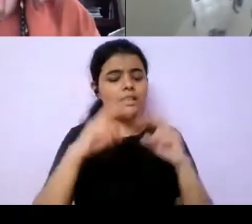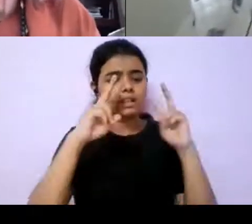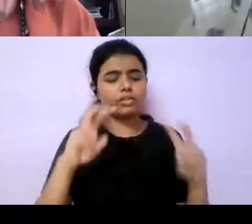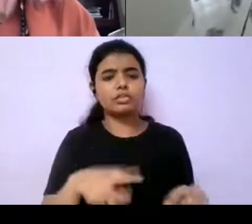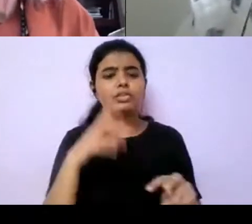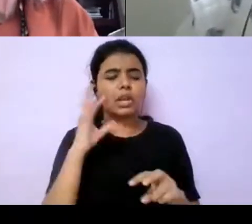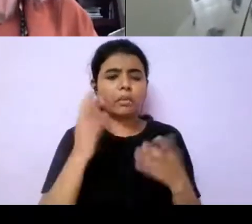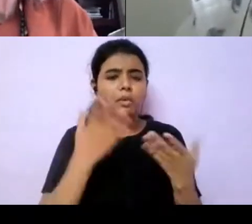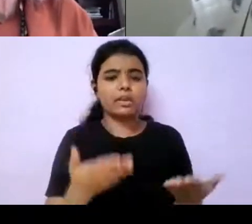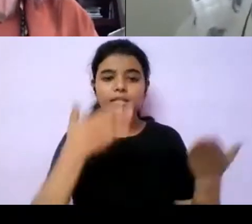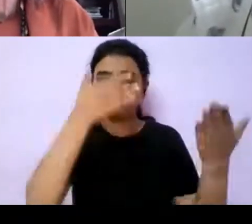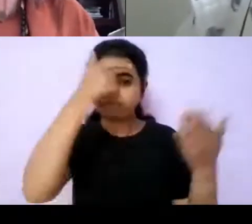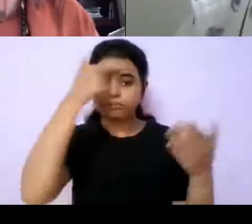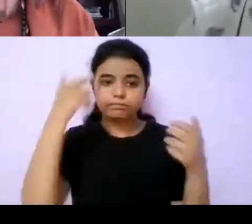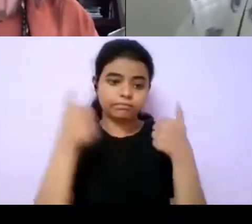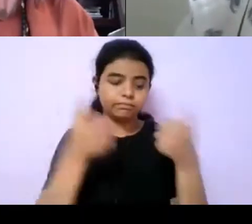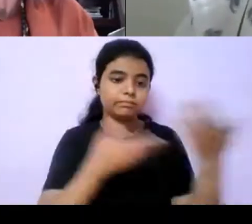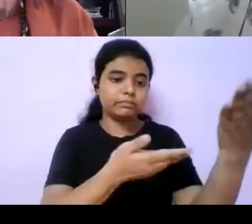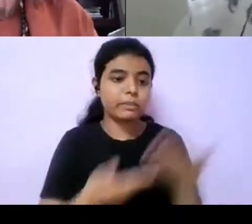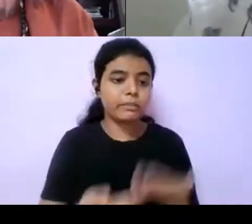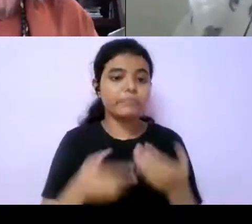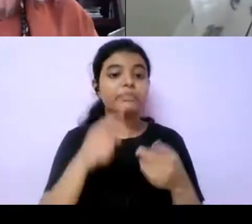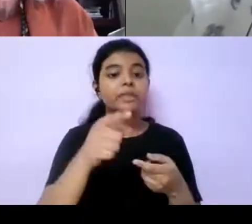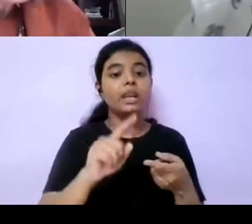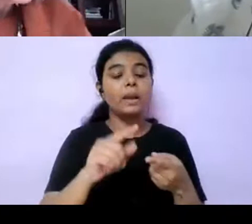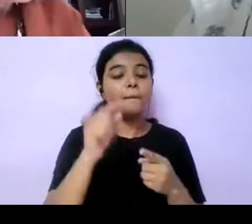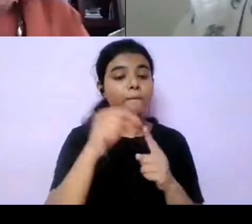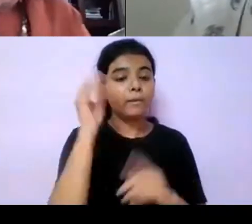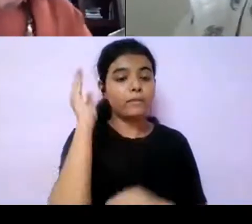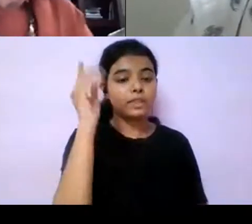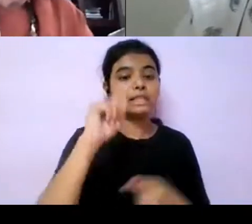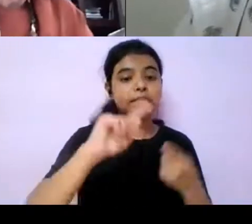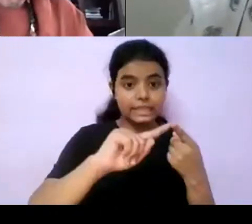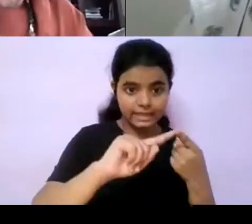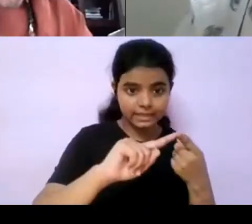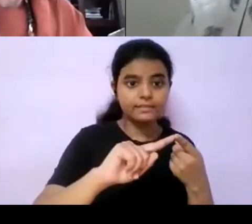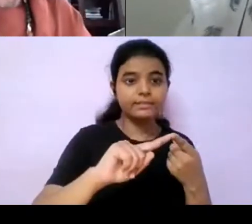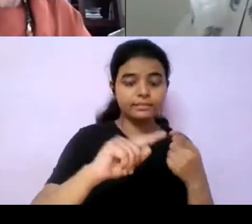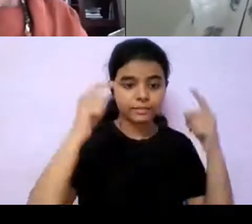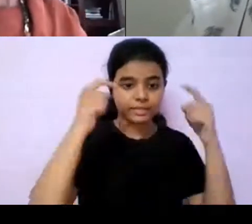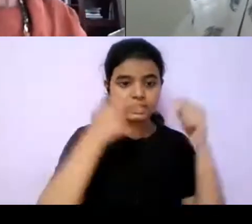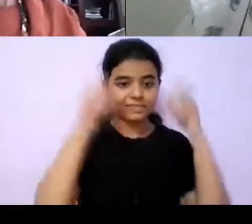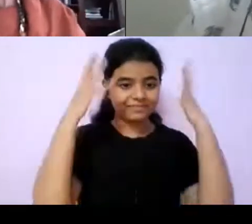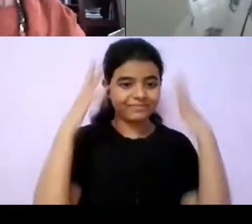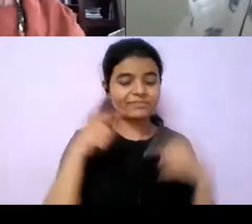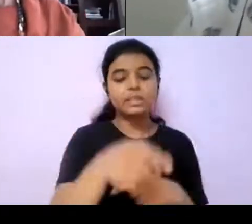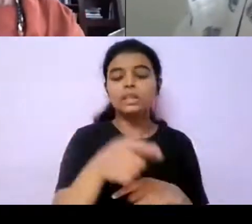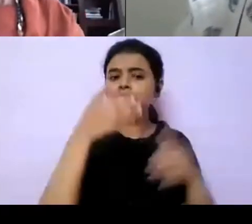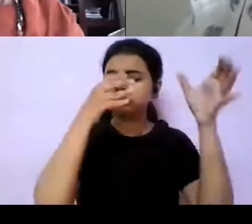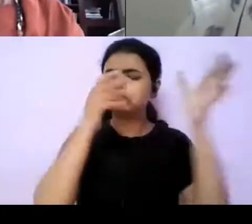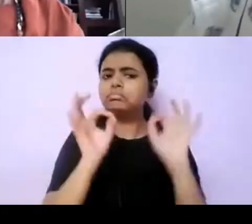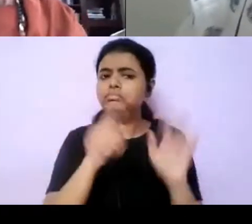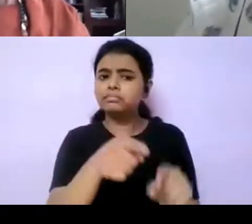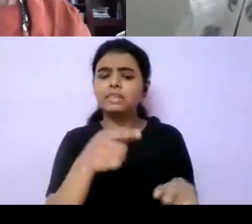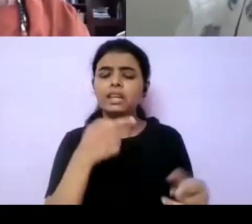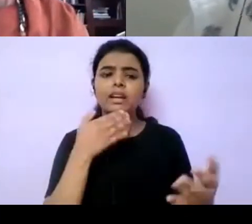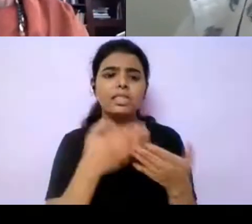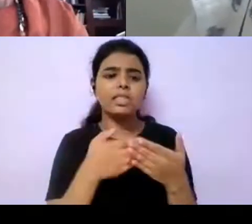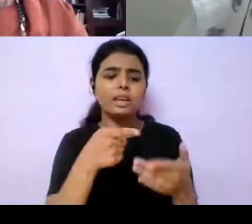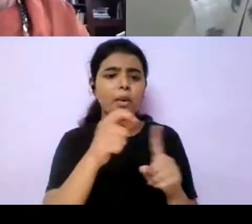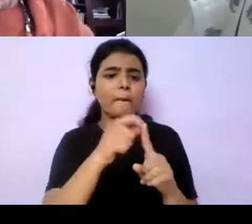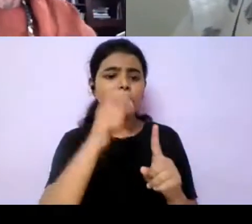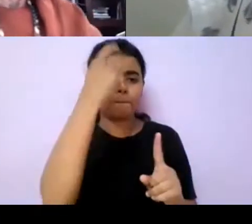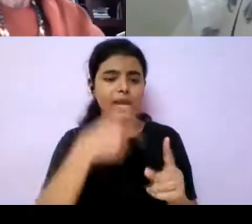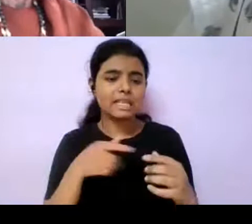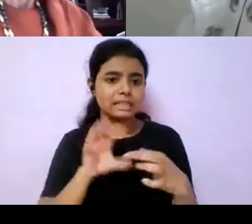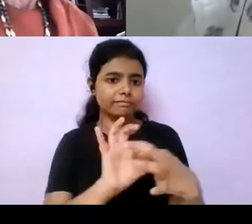honor to welcome Professor Eva Kittay, who I greatly admire as a scholar, and I feel a great personal